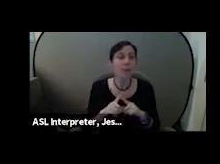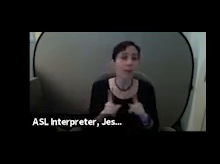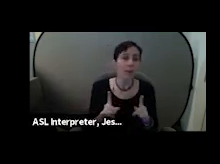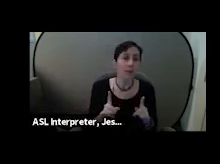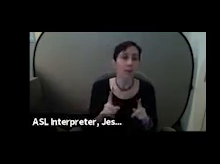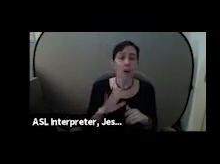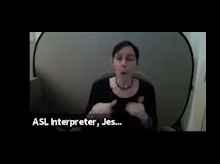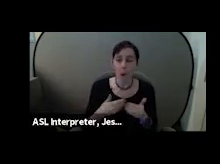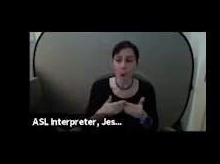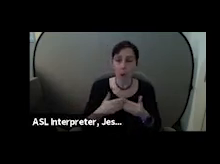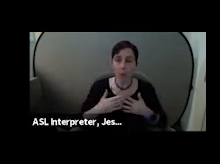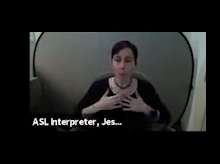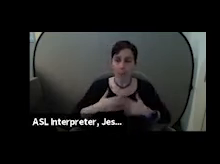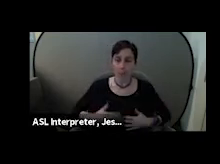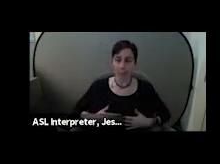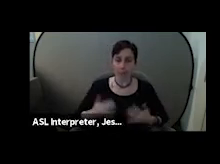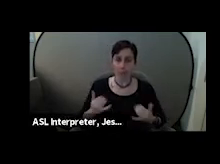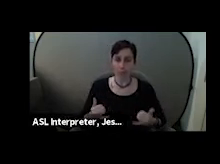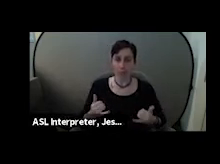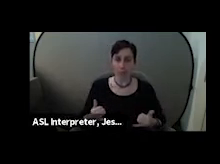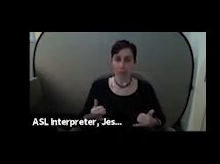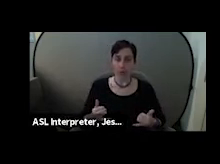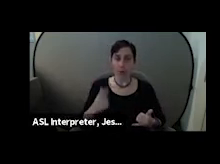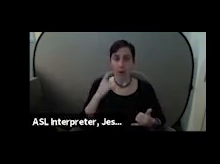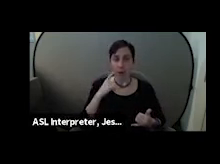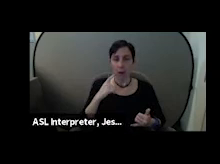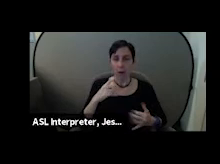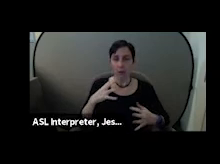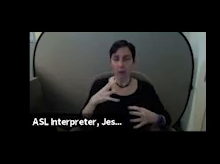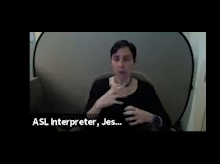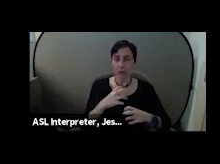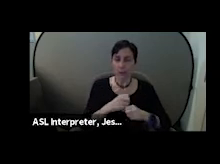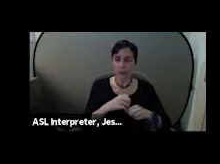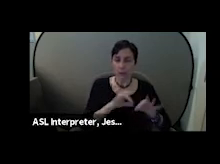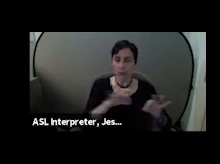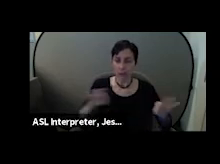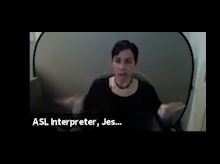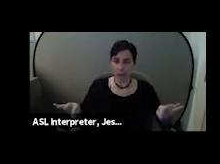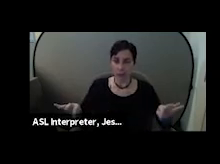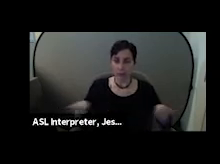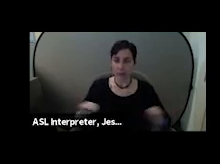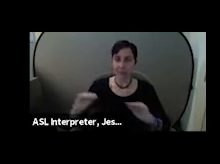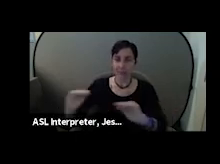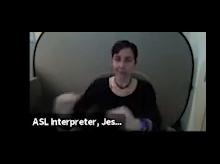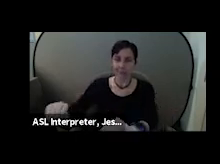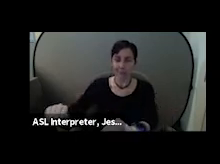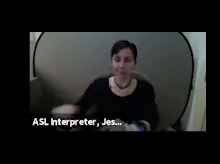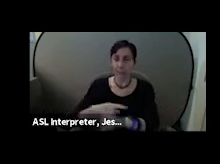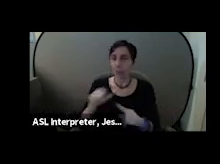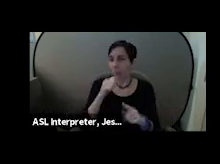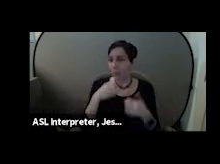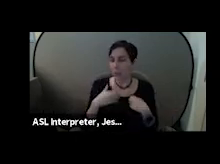all bodies are hermetically sealed, and then they're put into the tachrichin. But we're not doing the